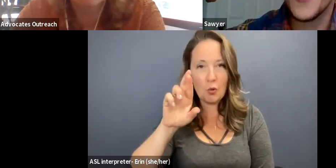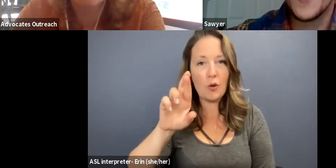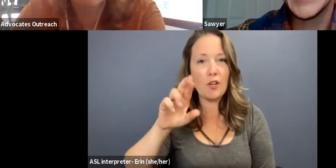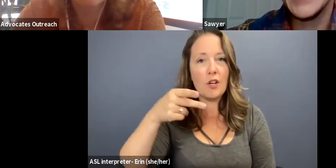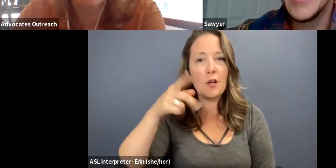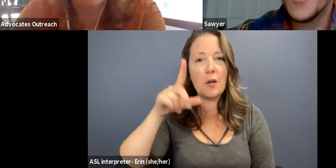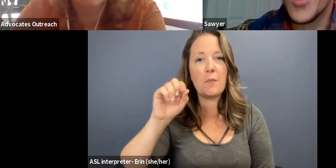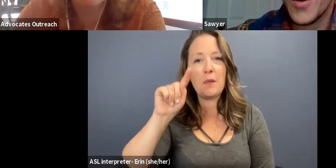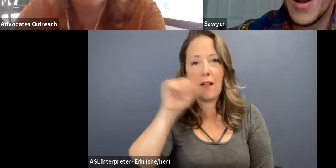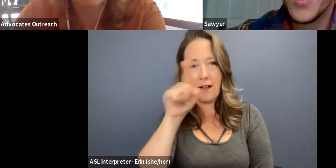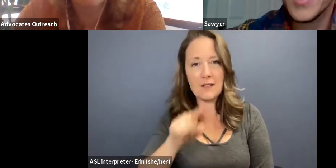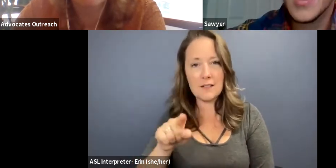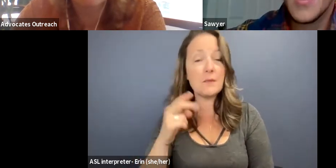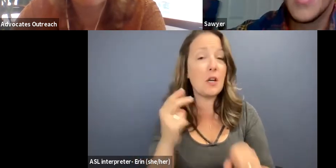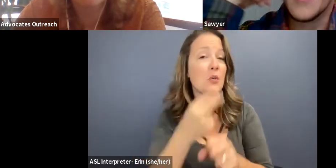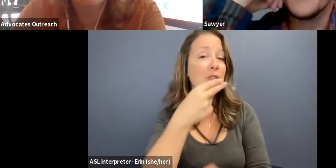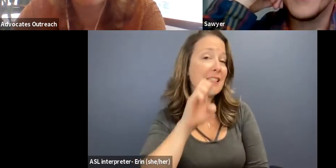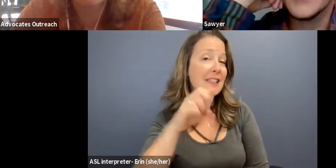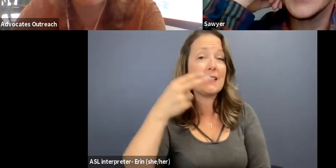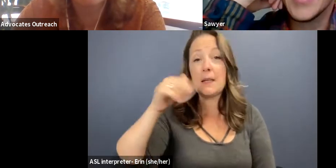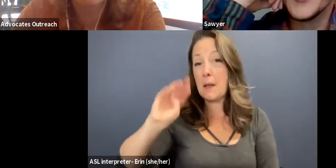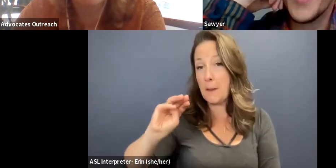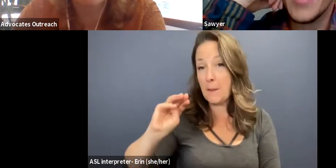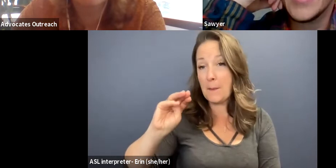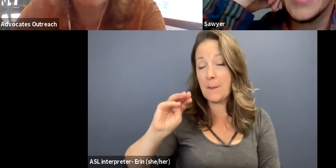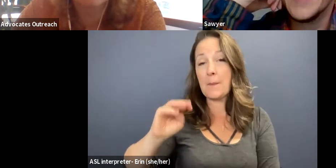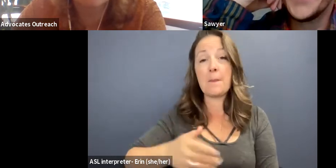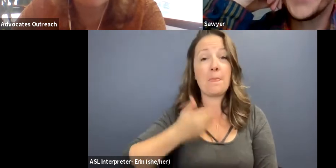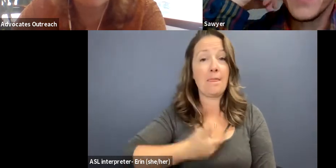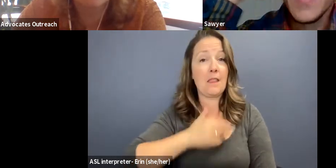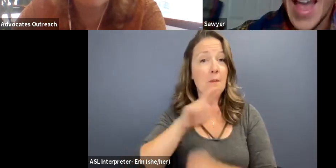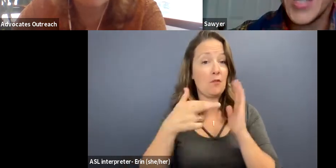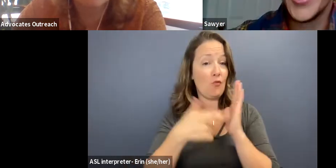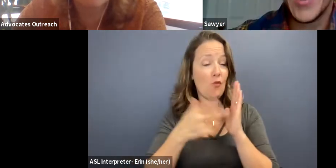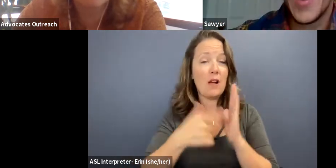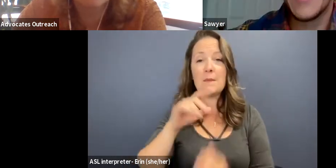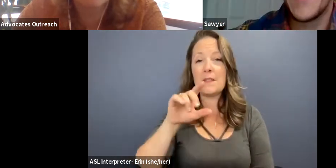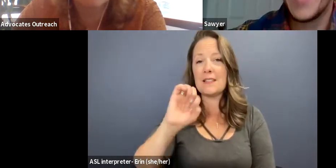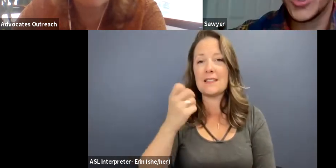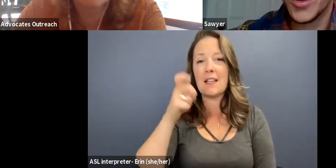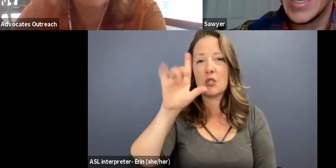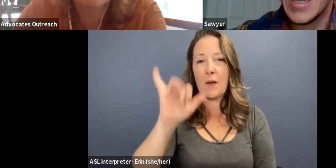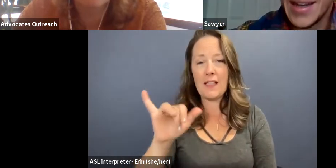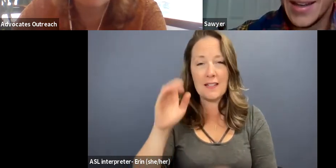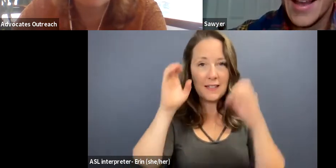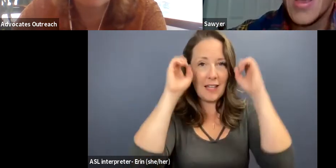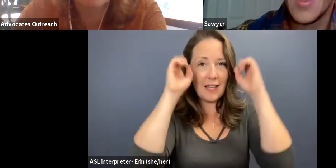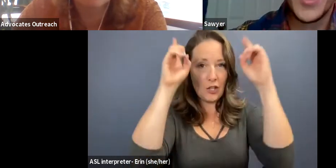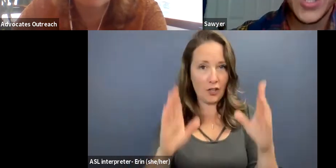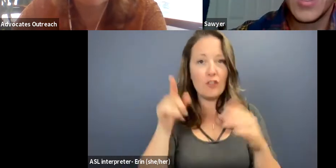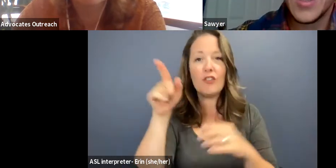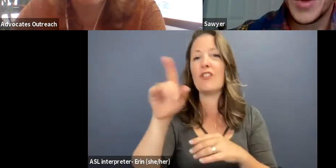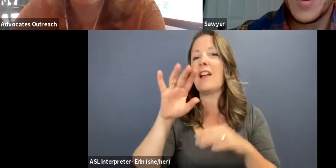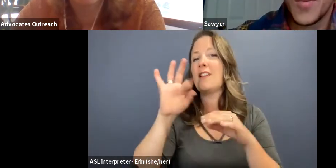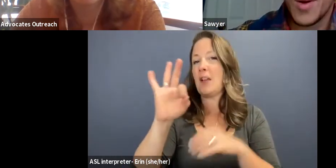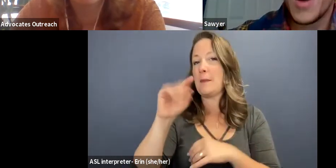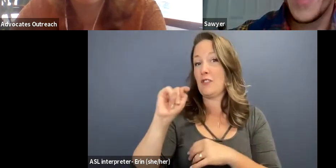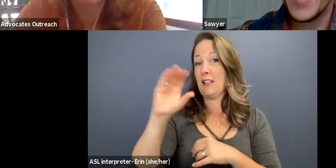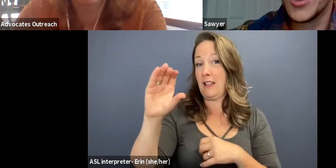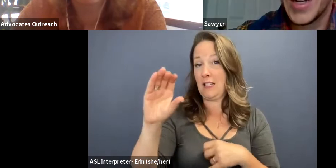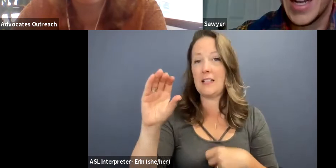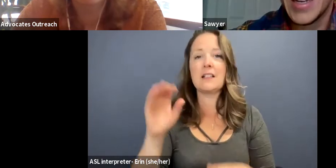with you all about one of my favorite topics to facilitate discussions on parents as sexuality